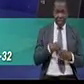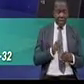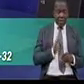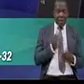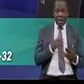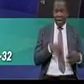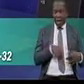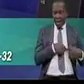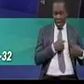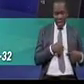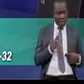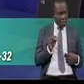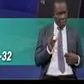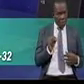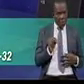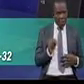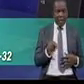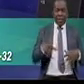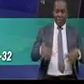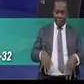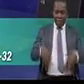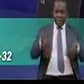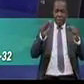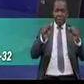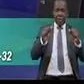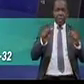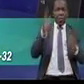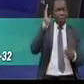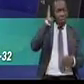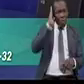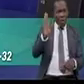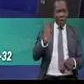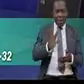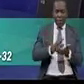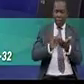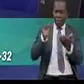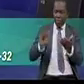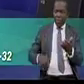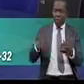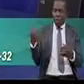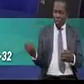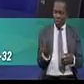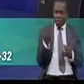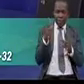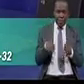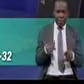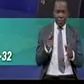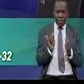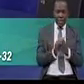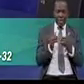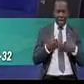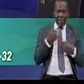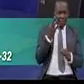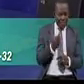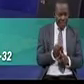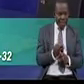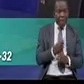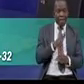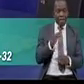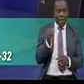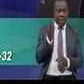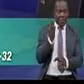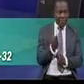will take away the people that still have faith. By faith, Enoch was translated that he should not